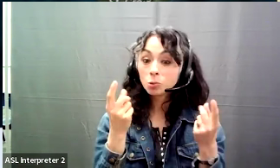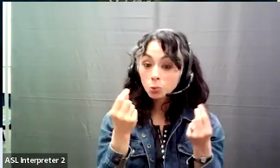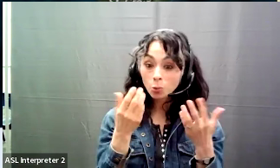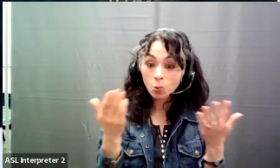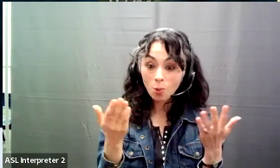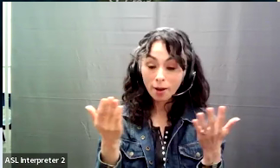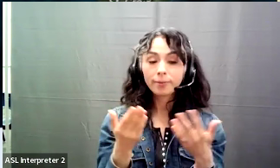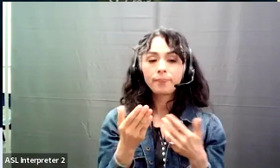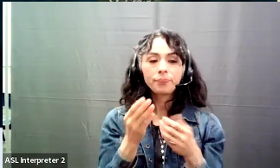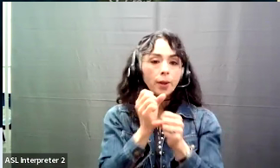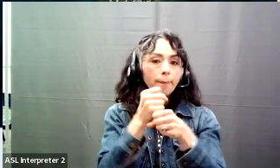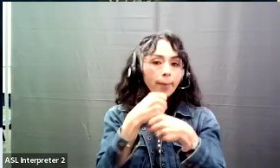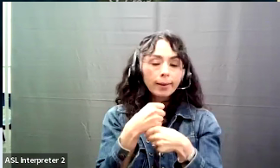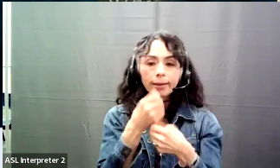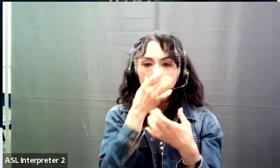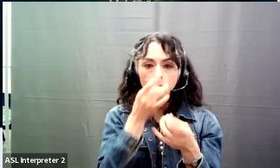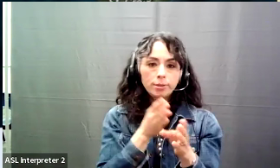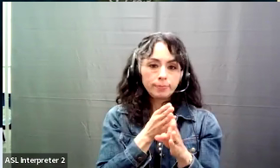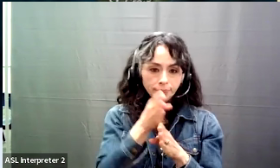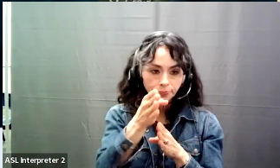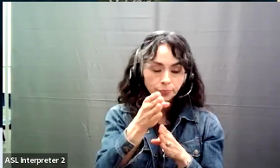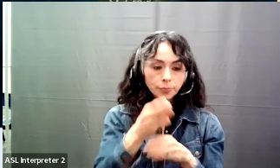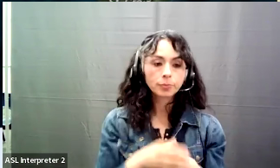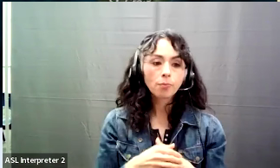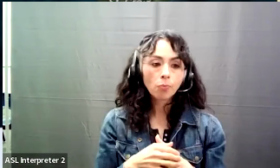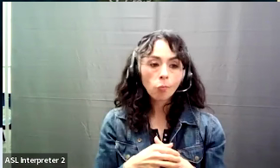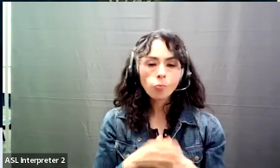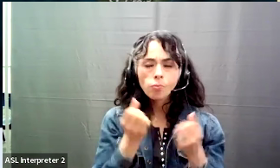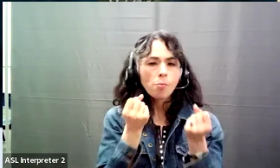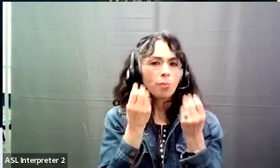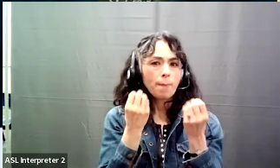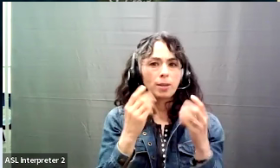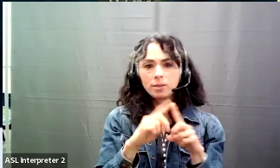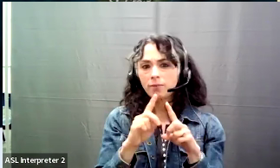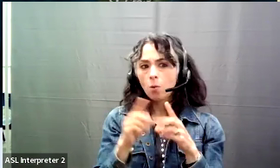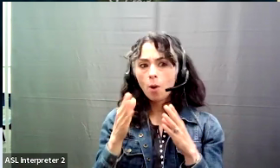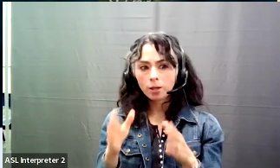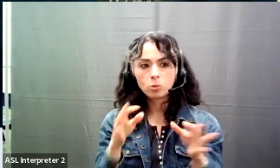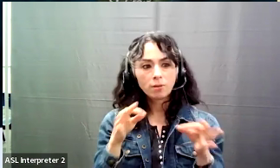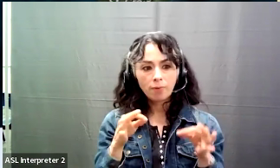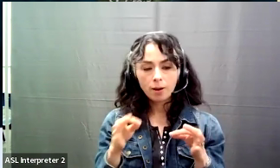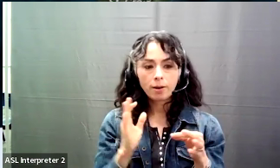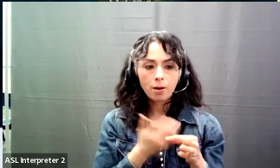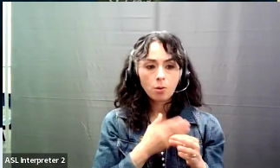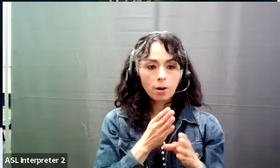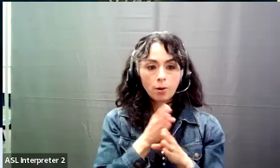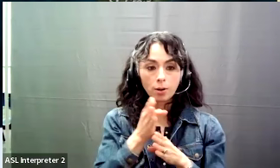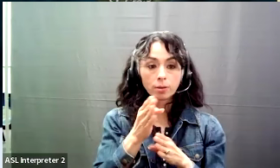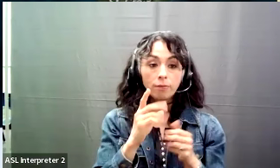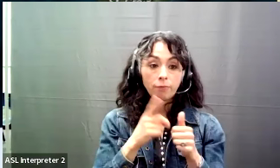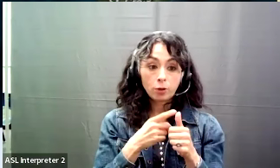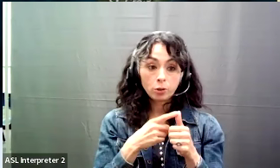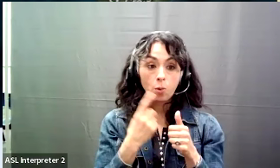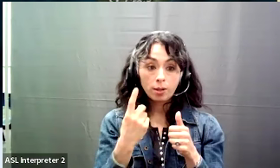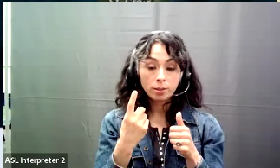the area of interest, define that area of interest. And there are several ways in which we can do that. The first one